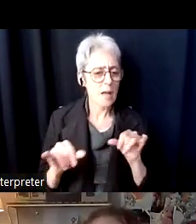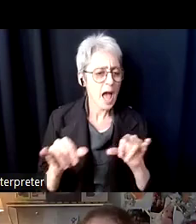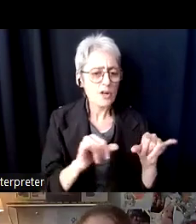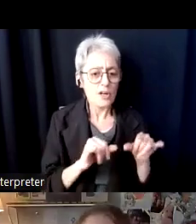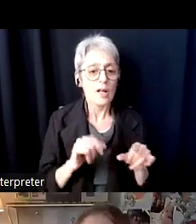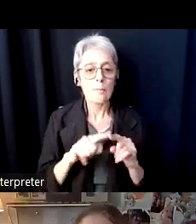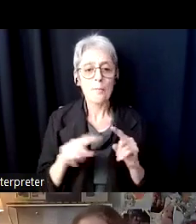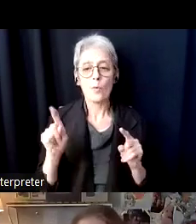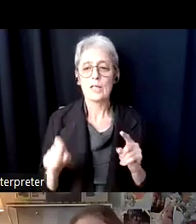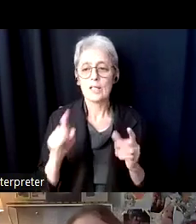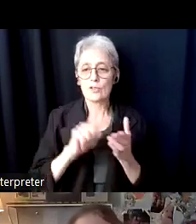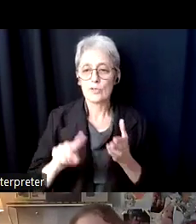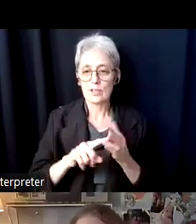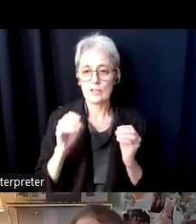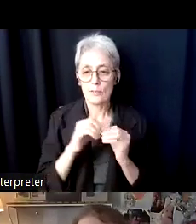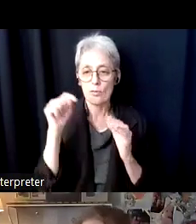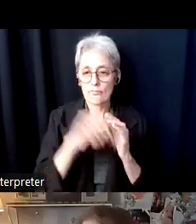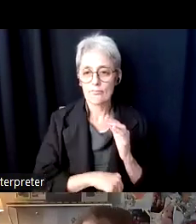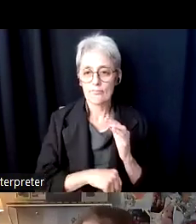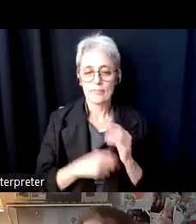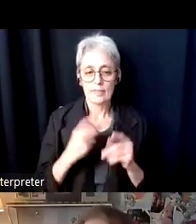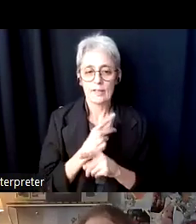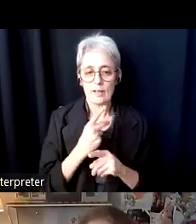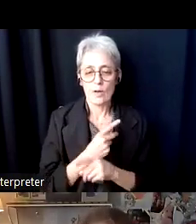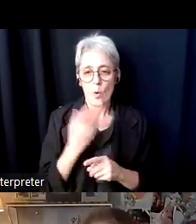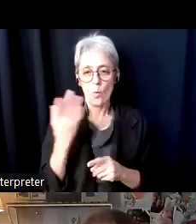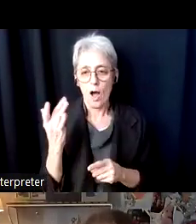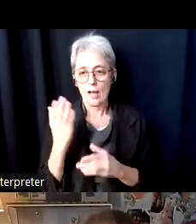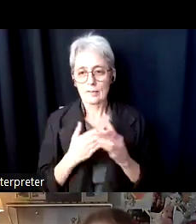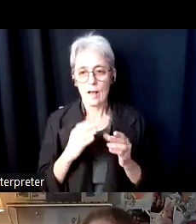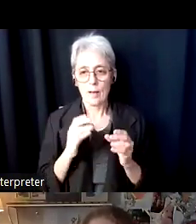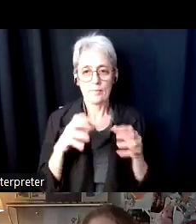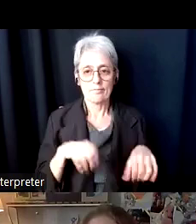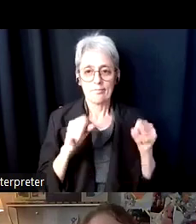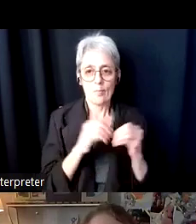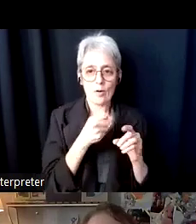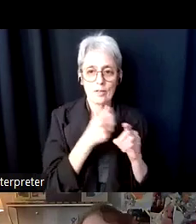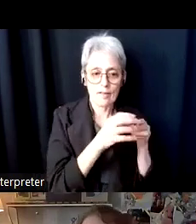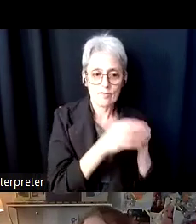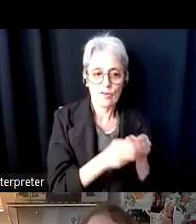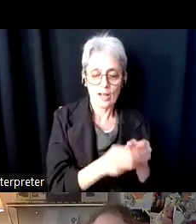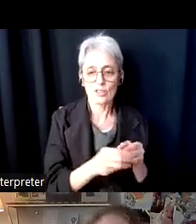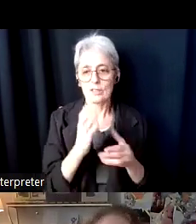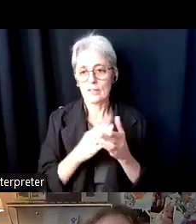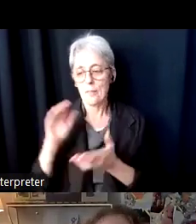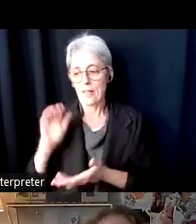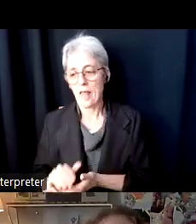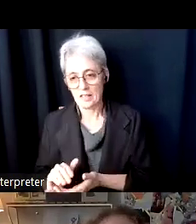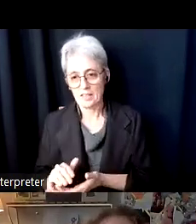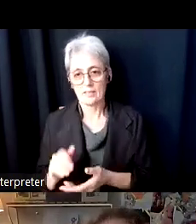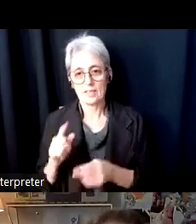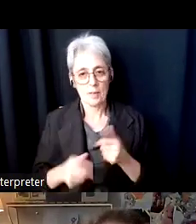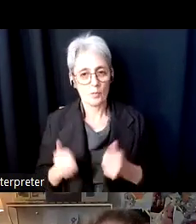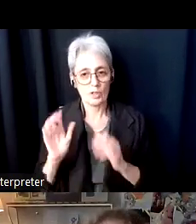the factors that contribute to different rates of self-direction for different groups. The last slide that I have